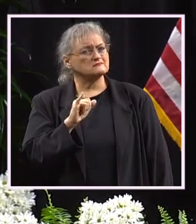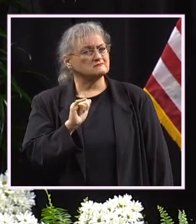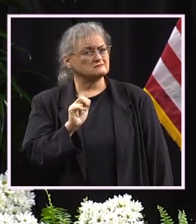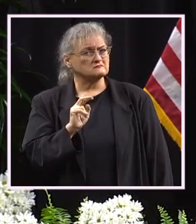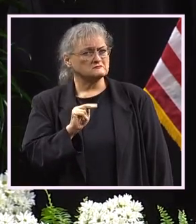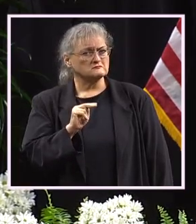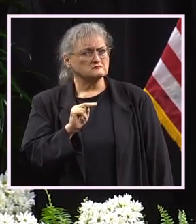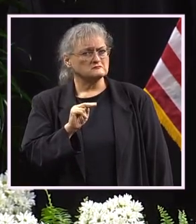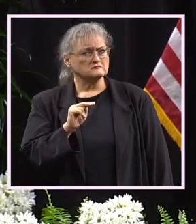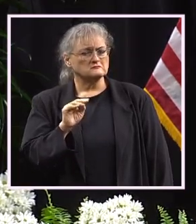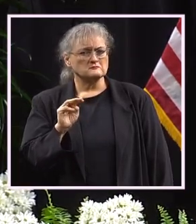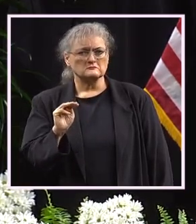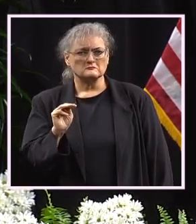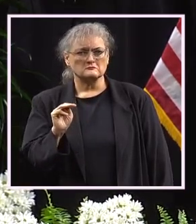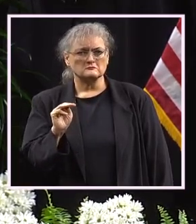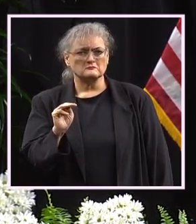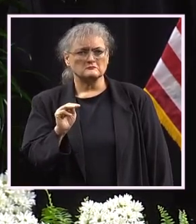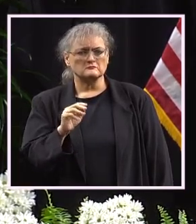Mass.